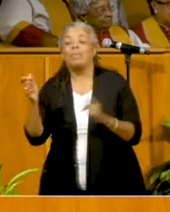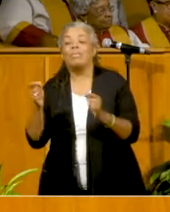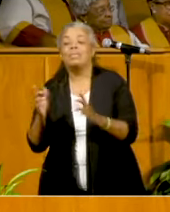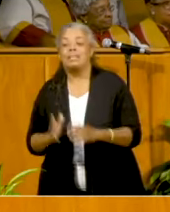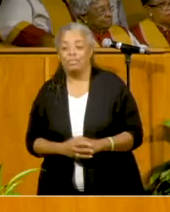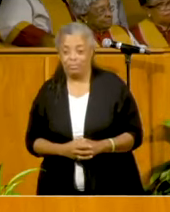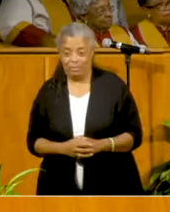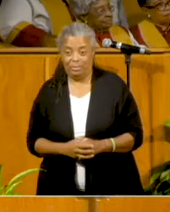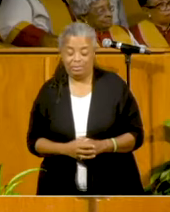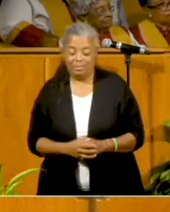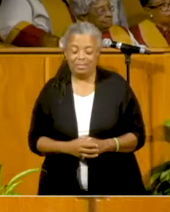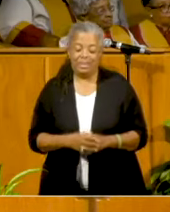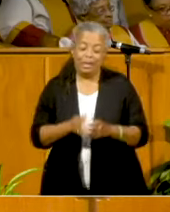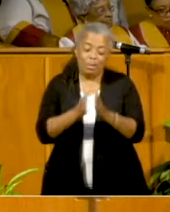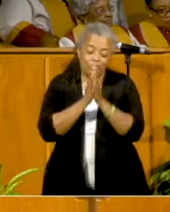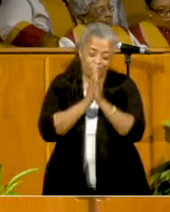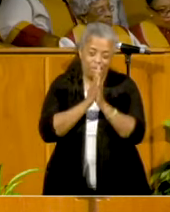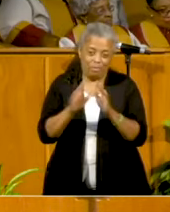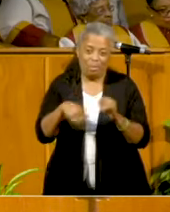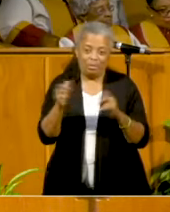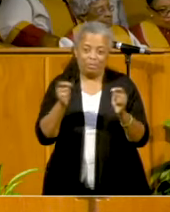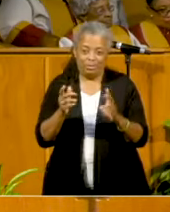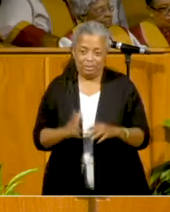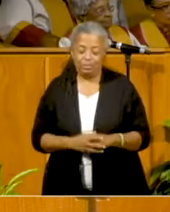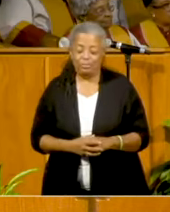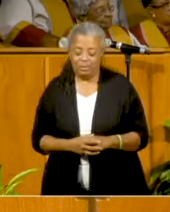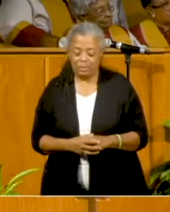sinners, pray for other sinners.